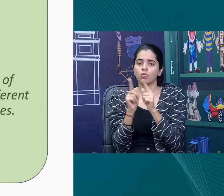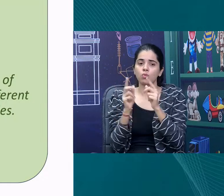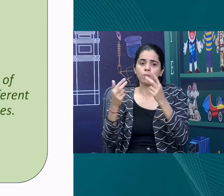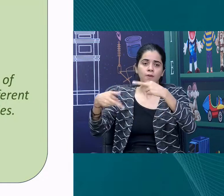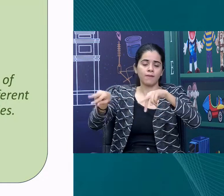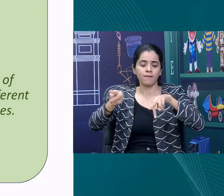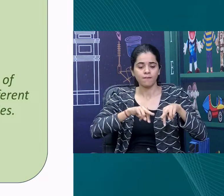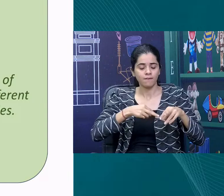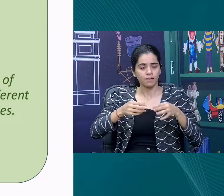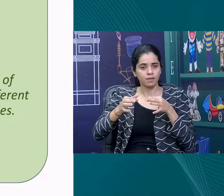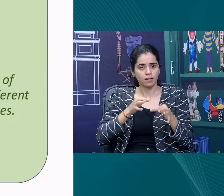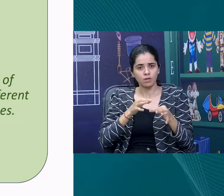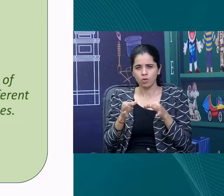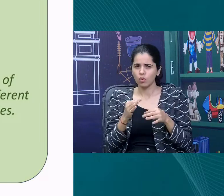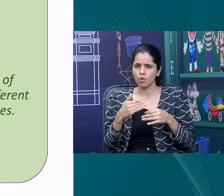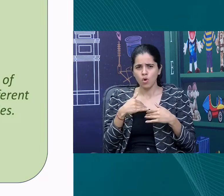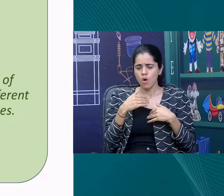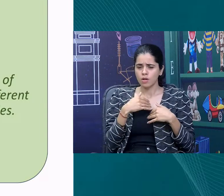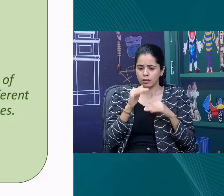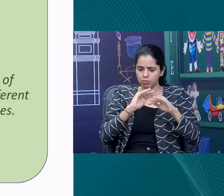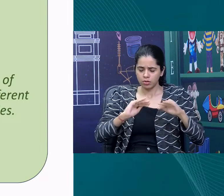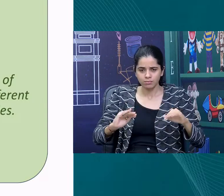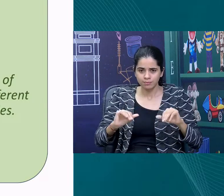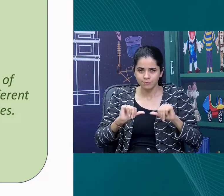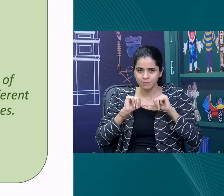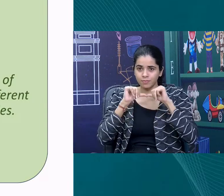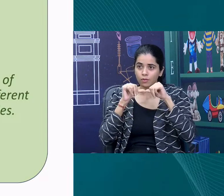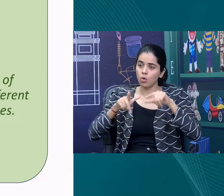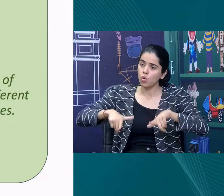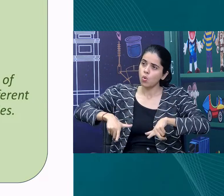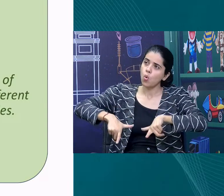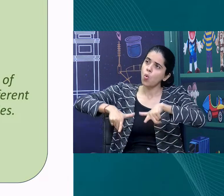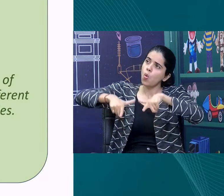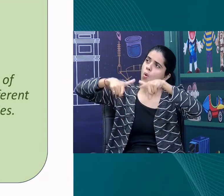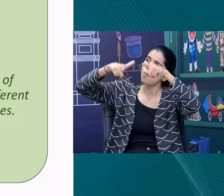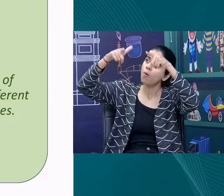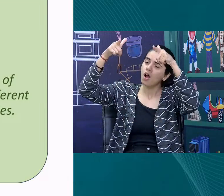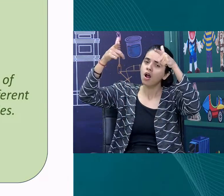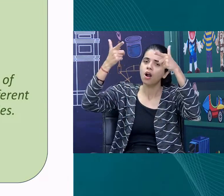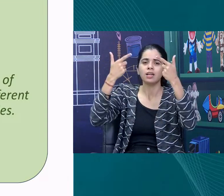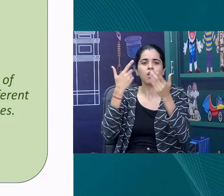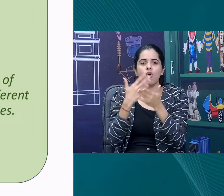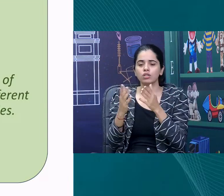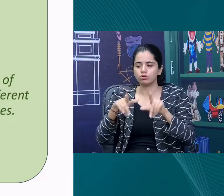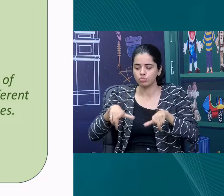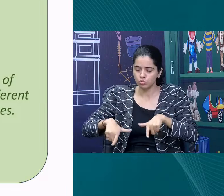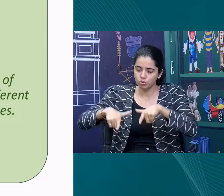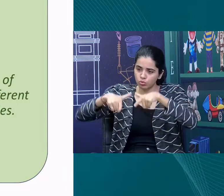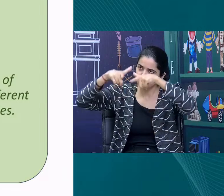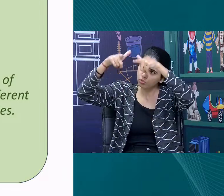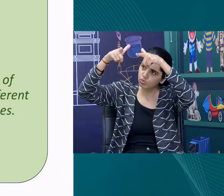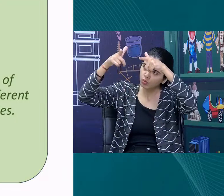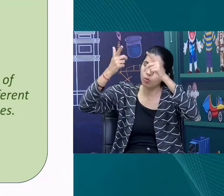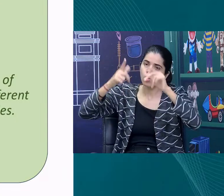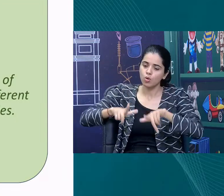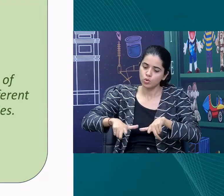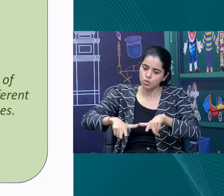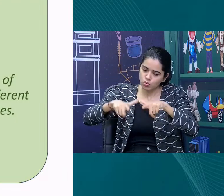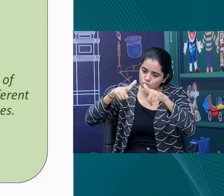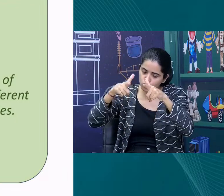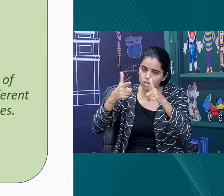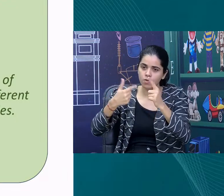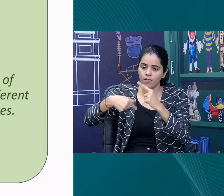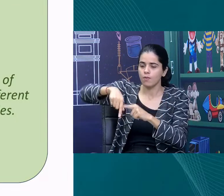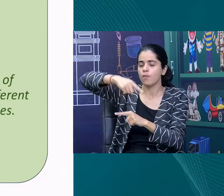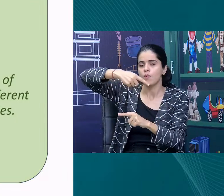classify. Children will be able to say, oh, I saw the trees. They already know what a tree is in class 2. Tall, they have a woody thick